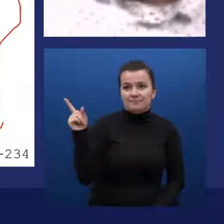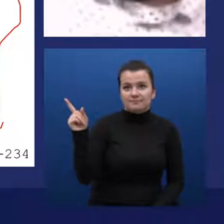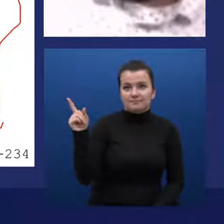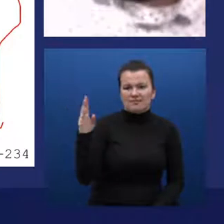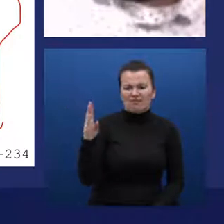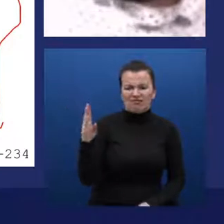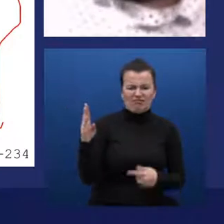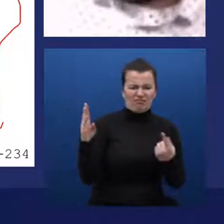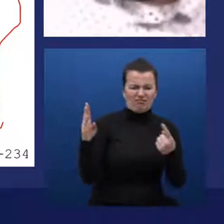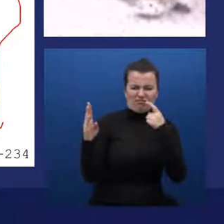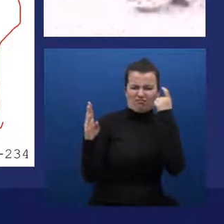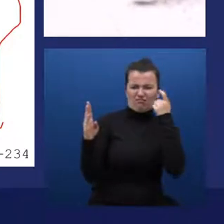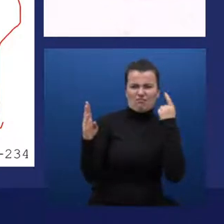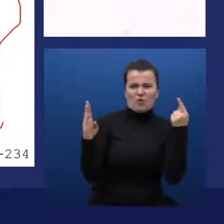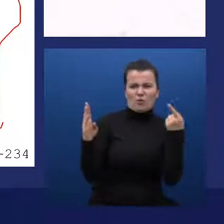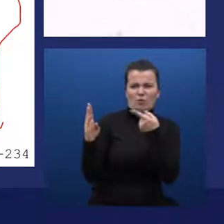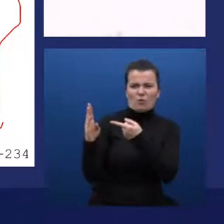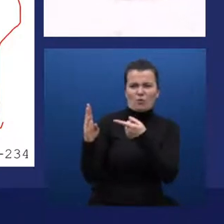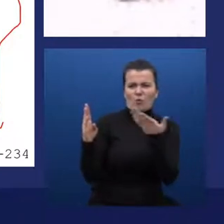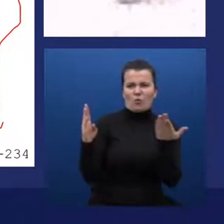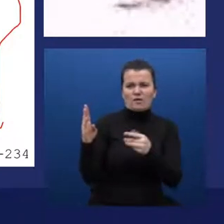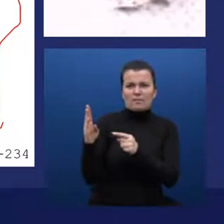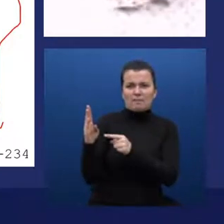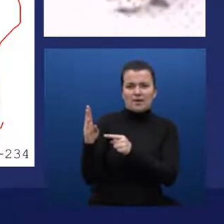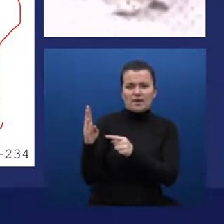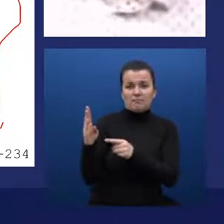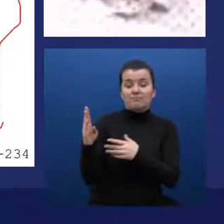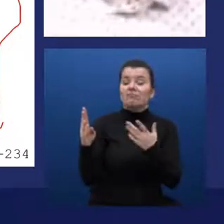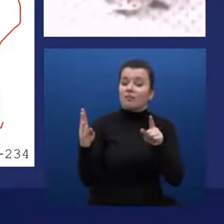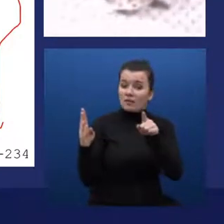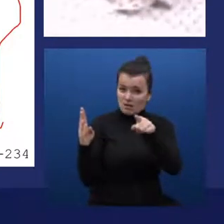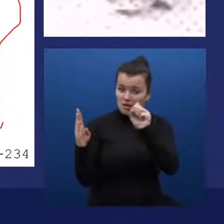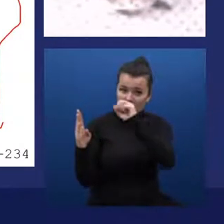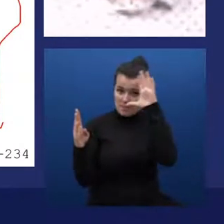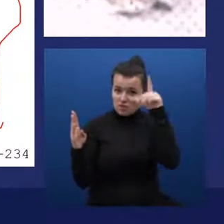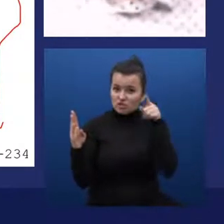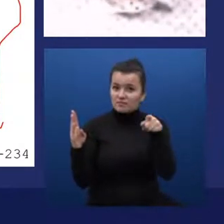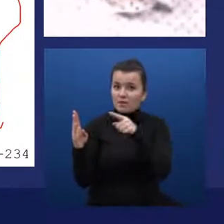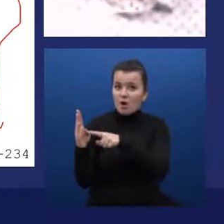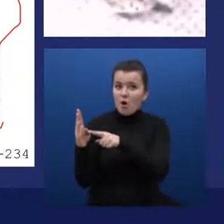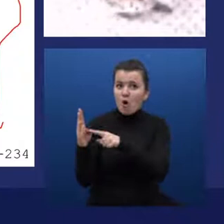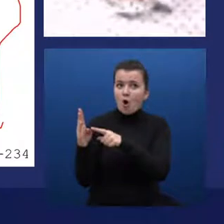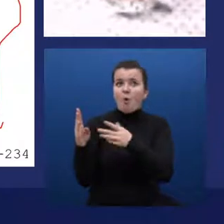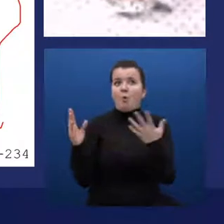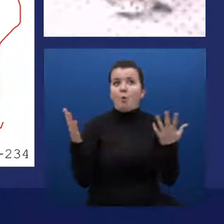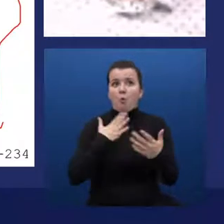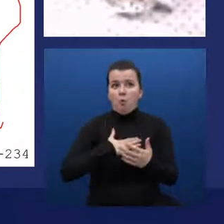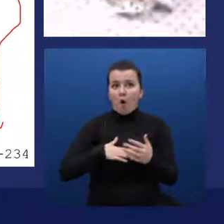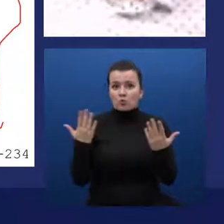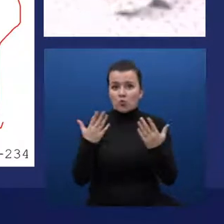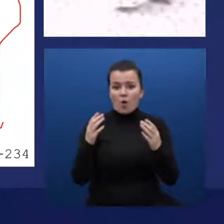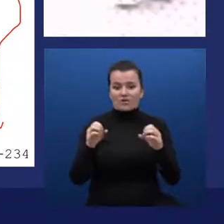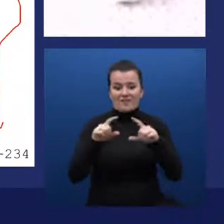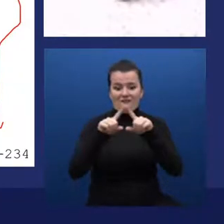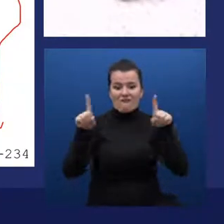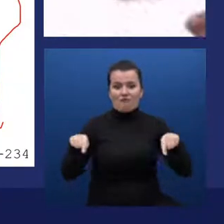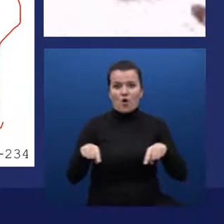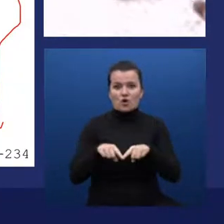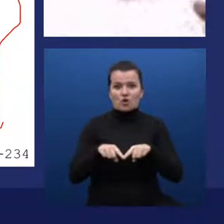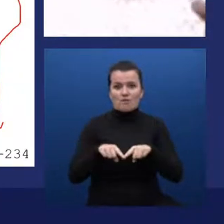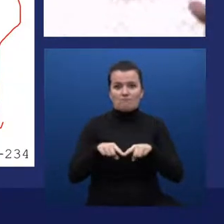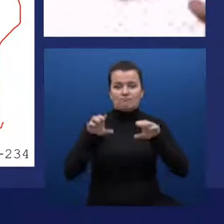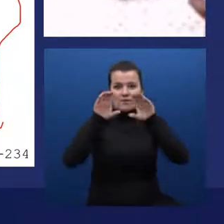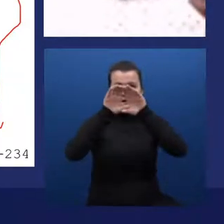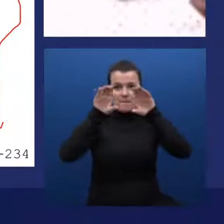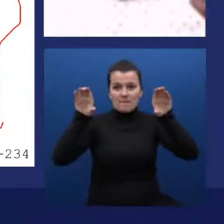wondering, what is this bee? Well, here's the thing. What if the problem is such that we want the top to be, let's just say we want to